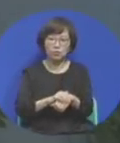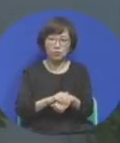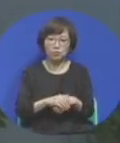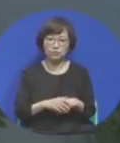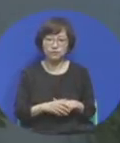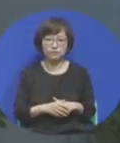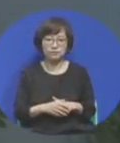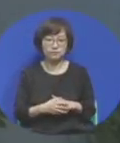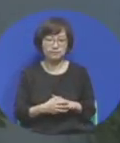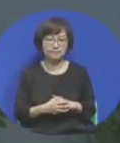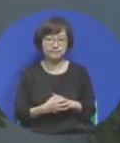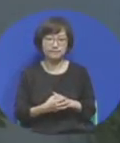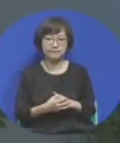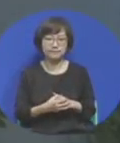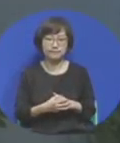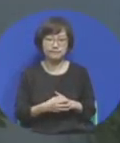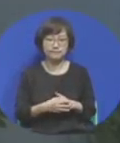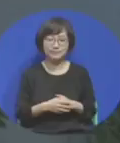teach that.